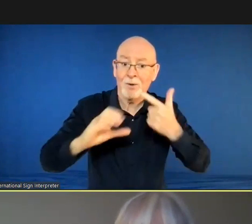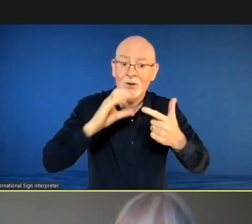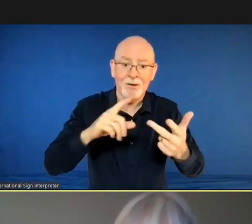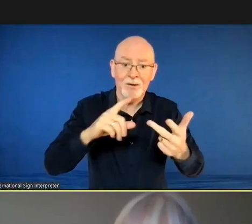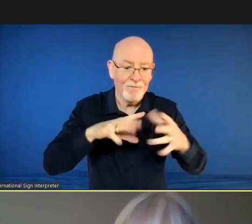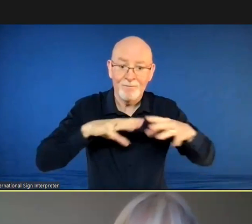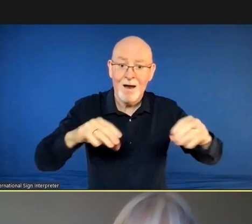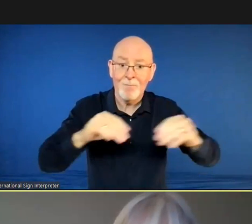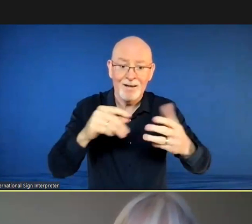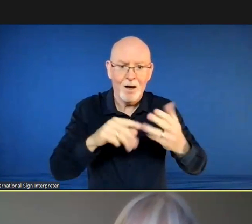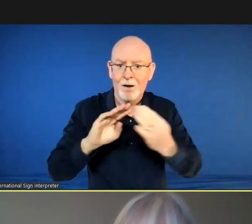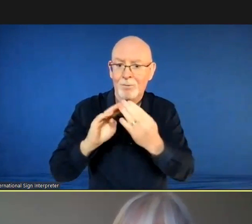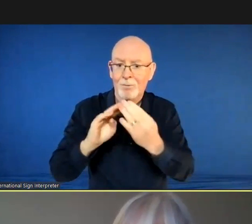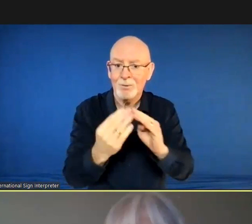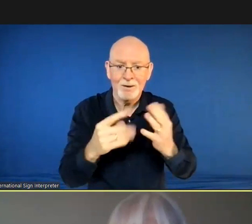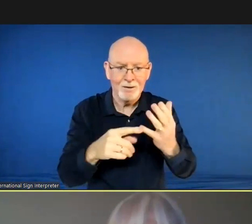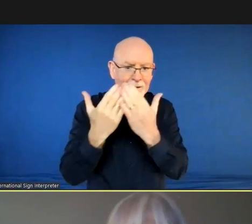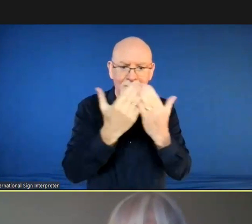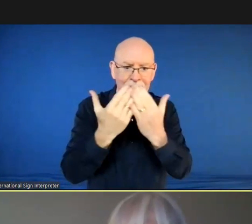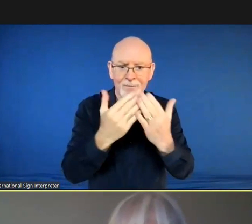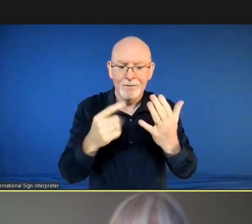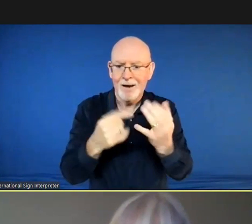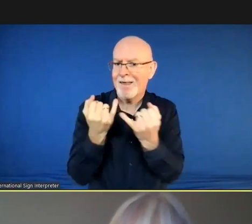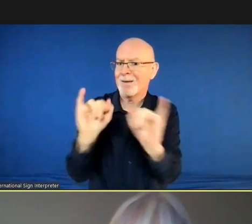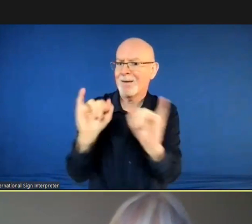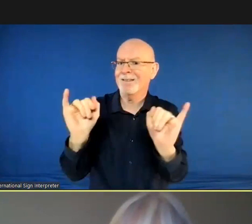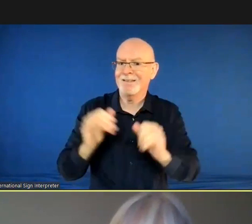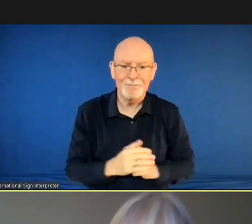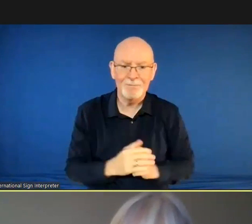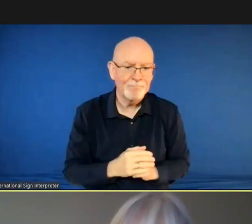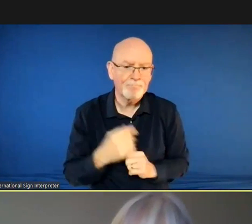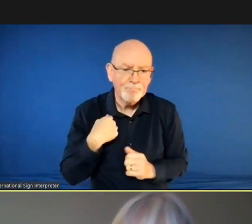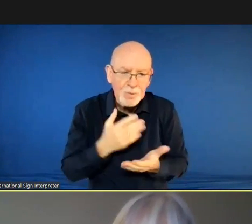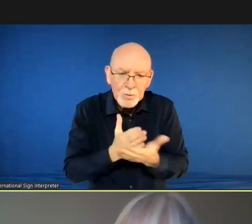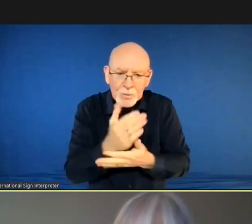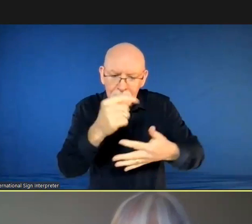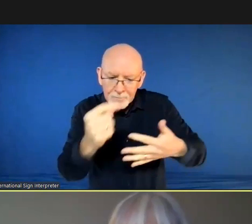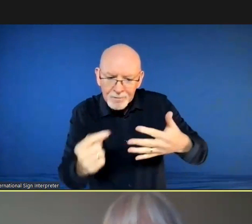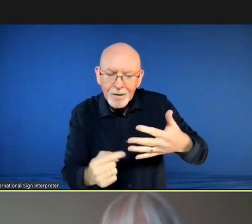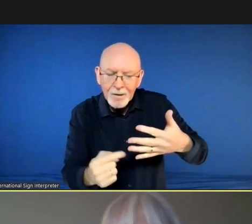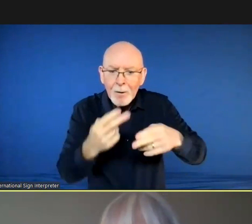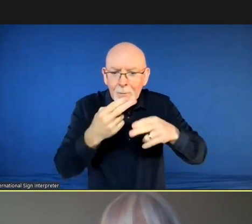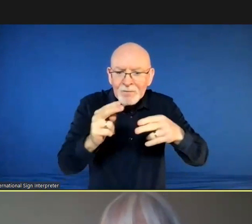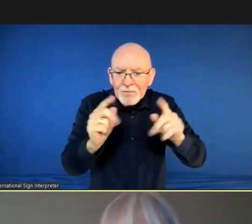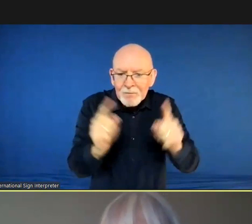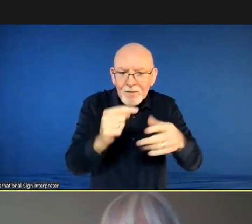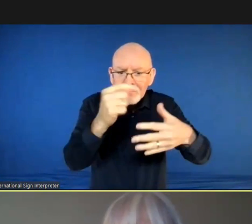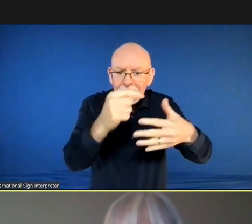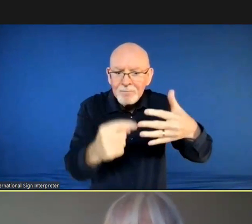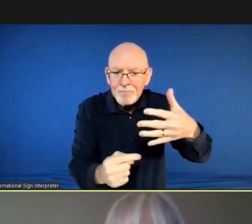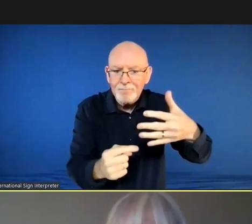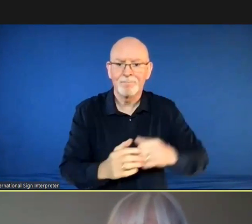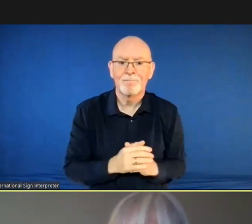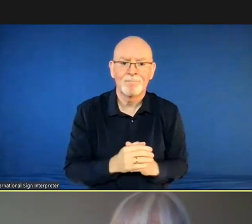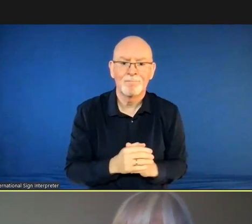just run briefly through some of the key points from each of those chapters. It will only be a snapshot, as I said, and I do